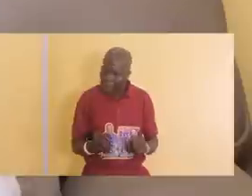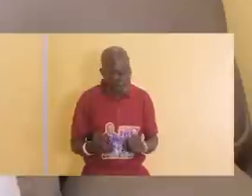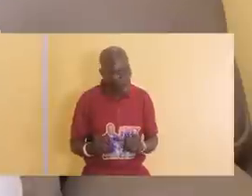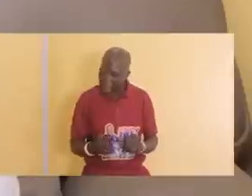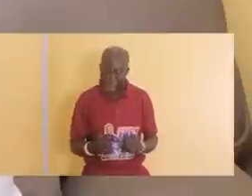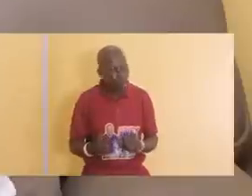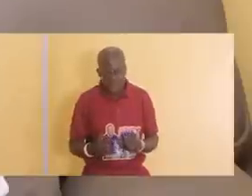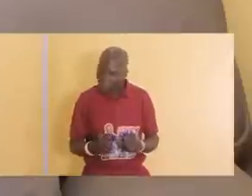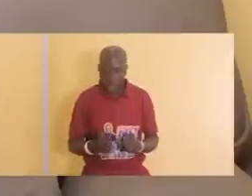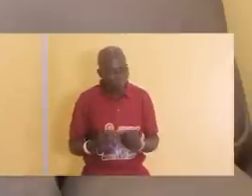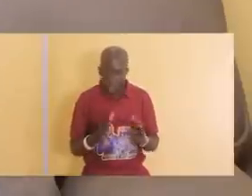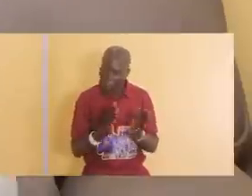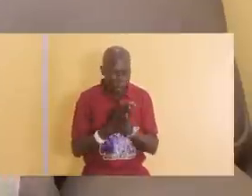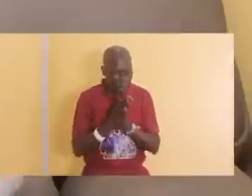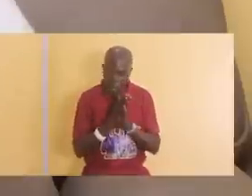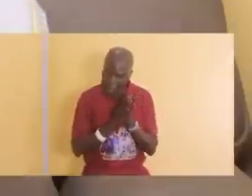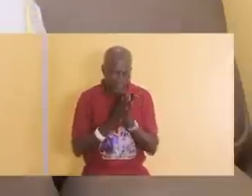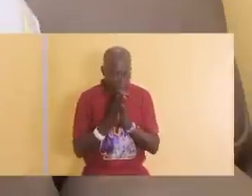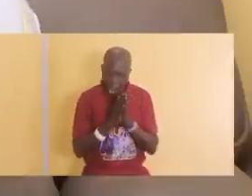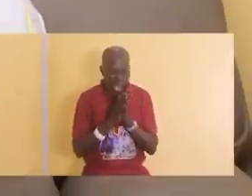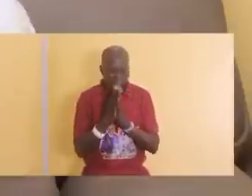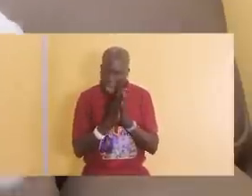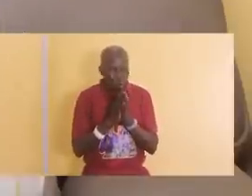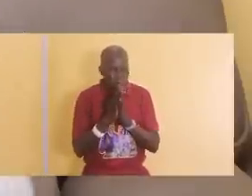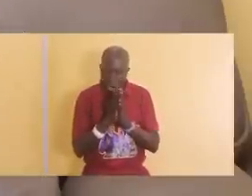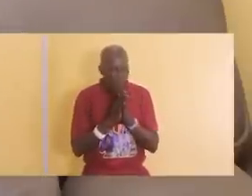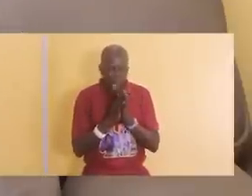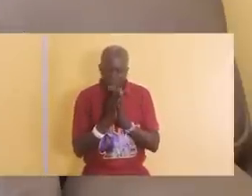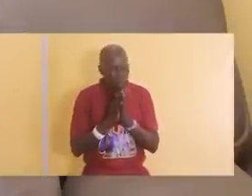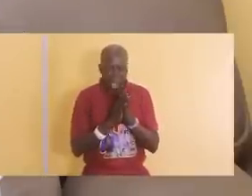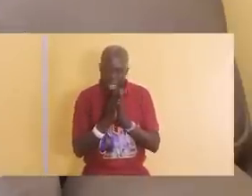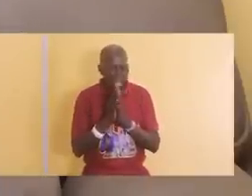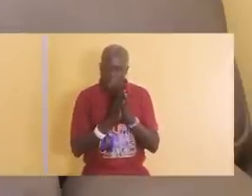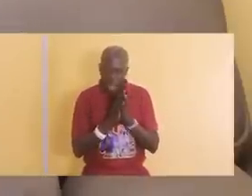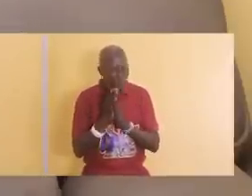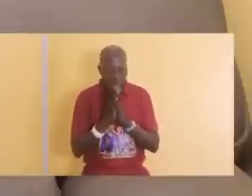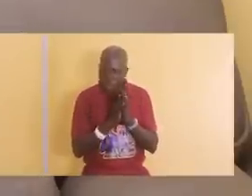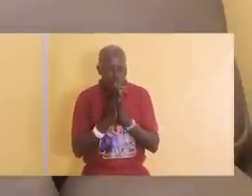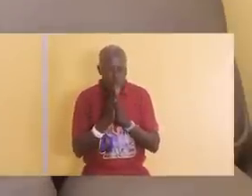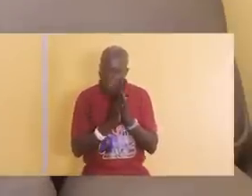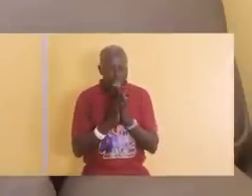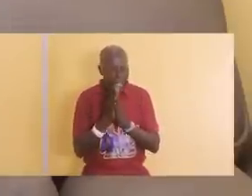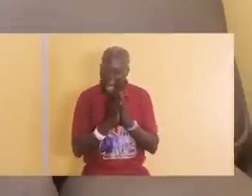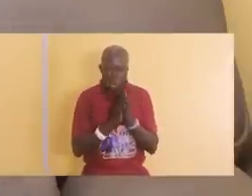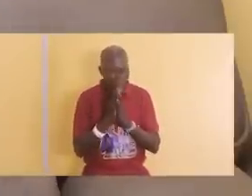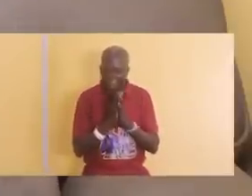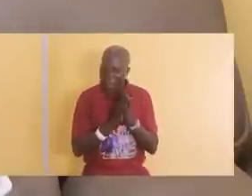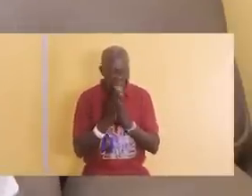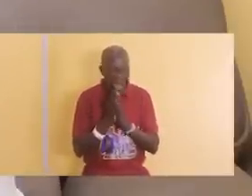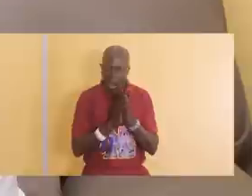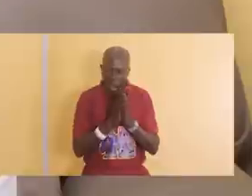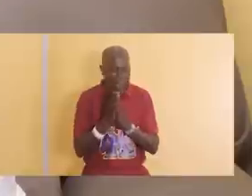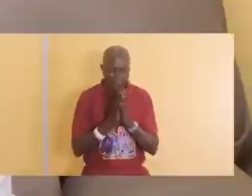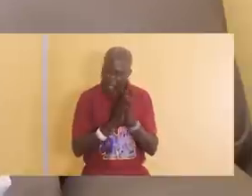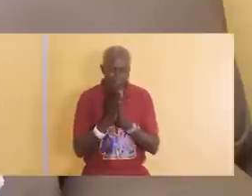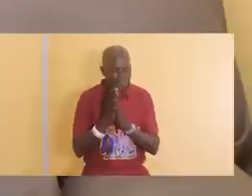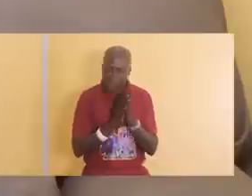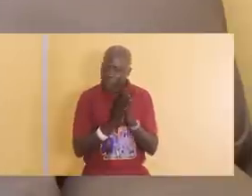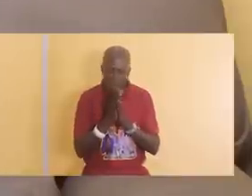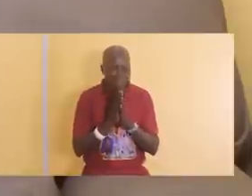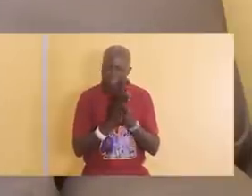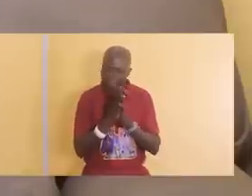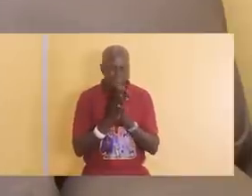o o ko ba se ni o ko ba fa eru ma o ko ba fa eru ma o ko ba